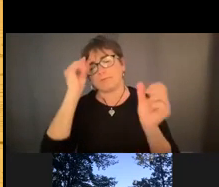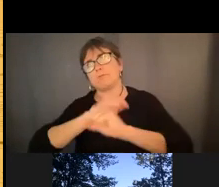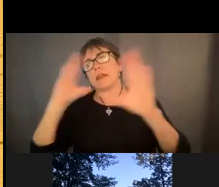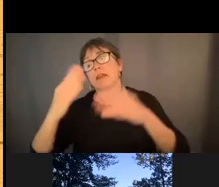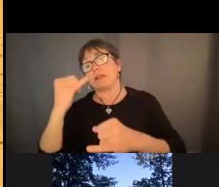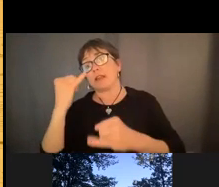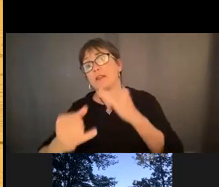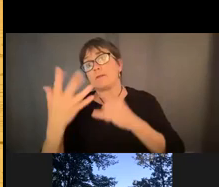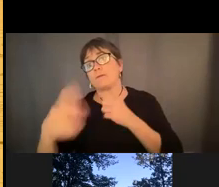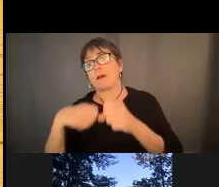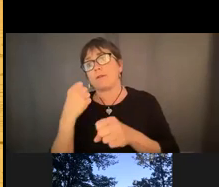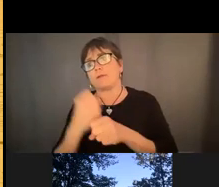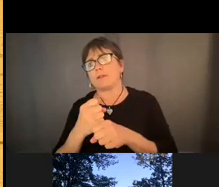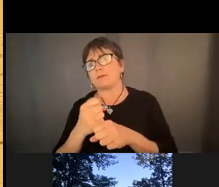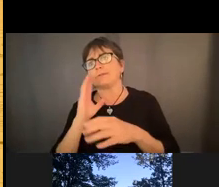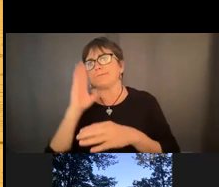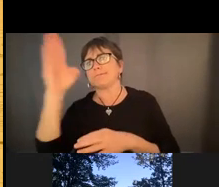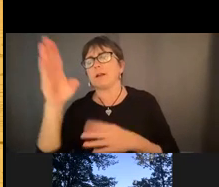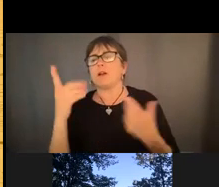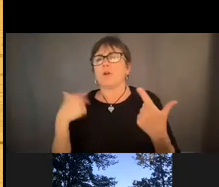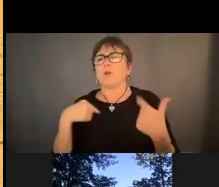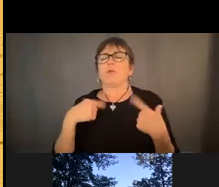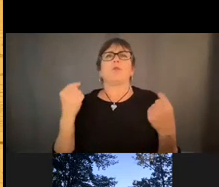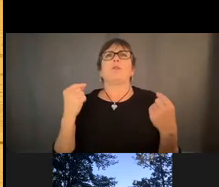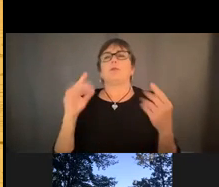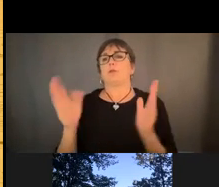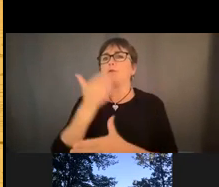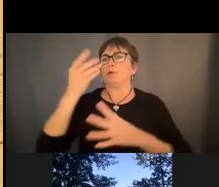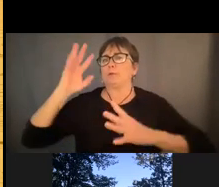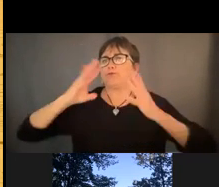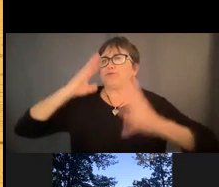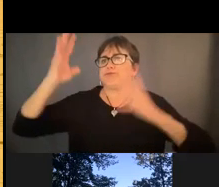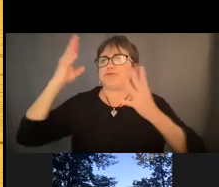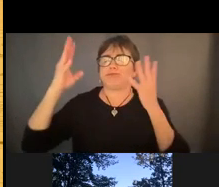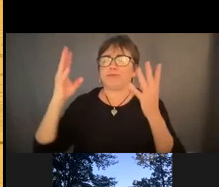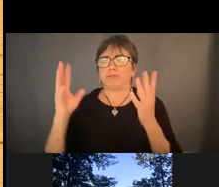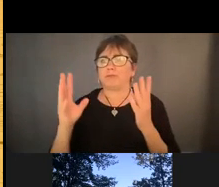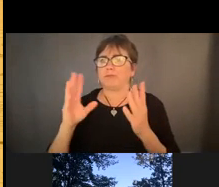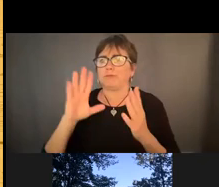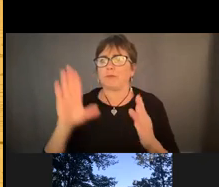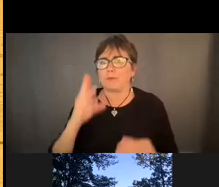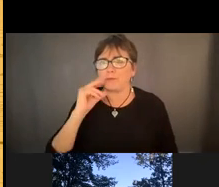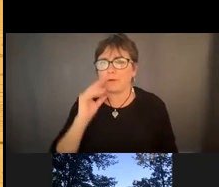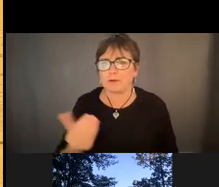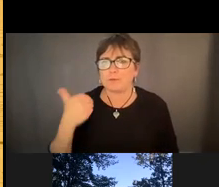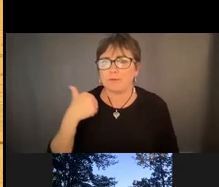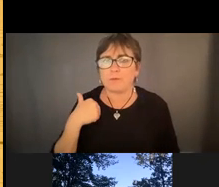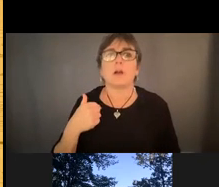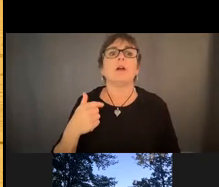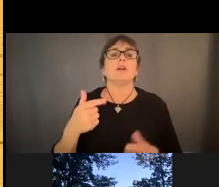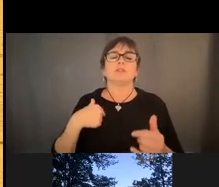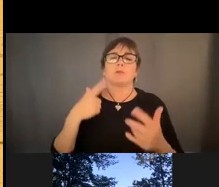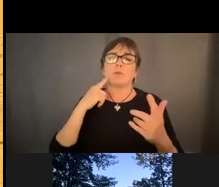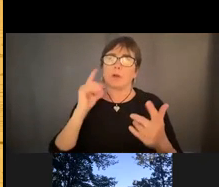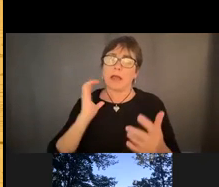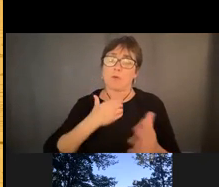said and done. Like, what do we want to do that's new and different? And so here's what I've come up with. And so we want to expand our role as parent